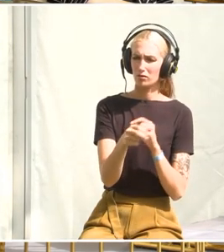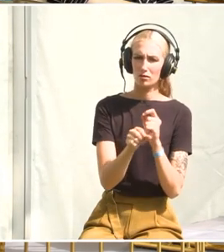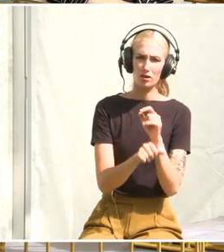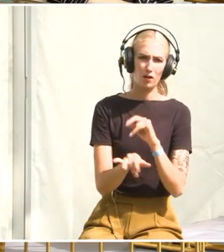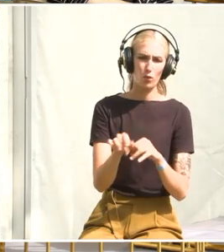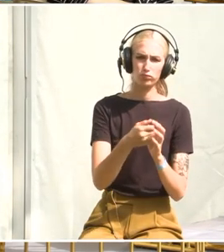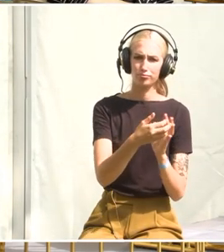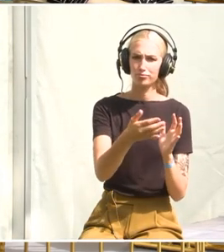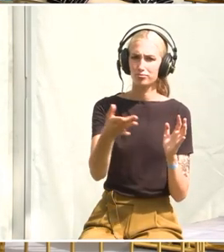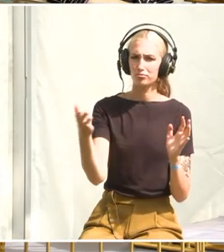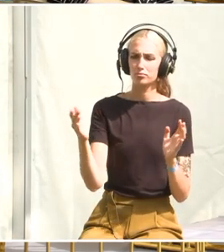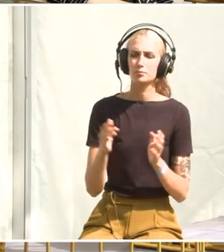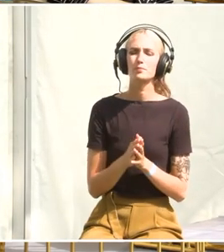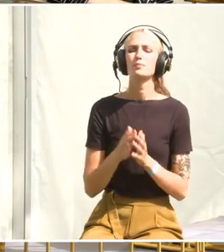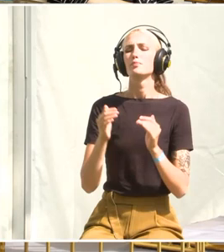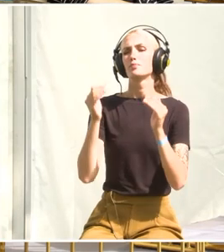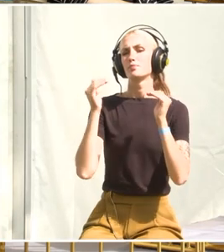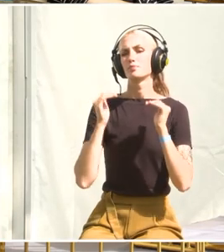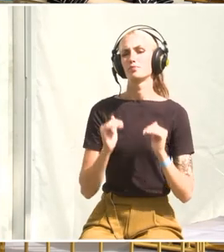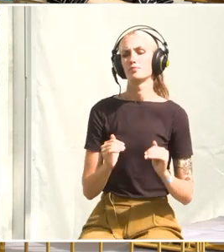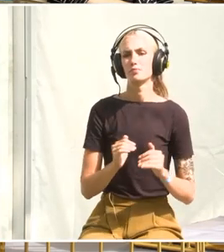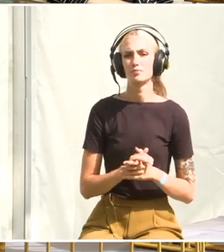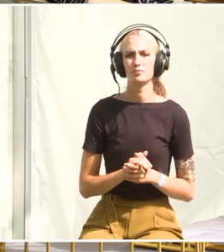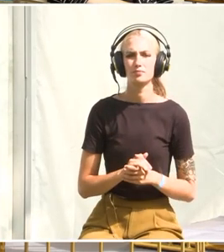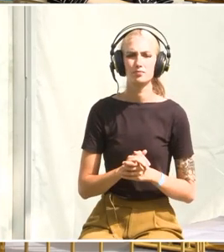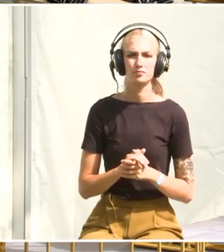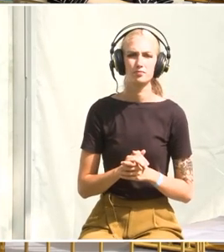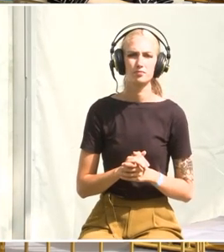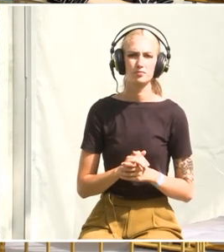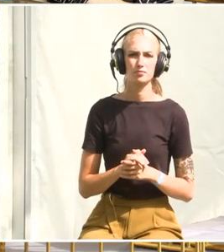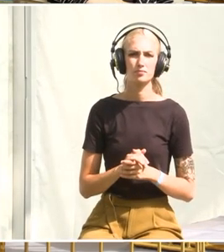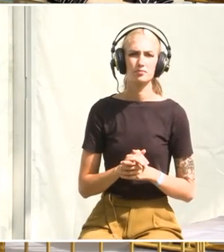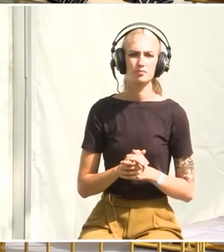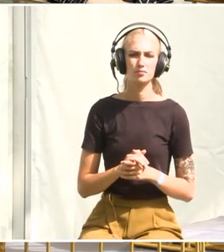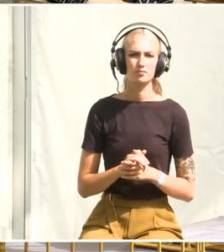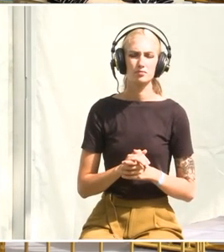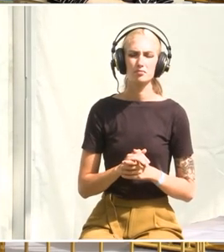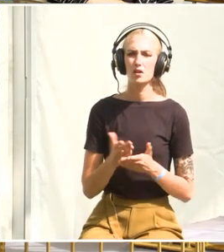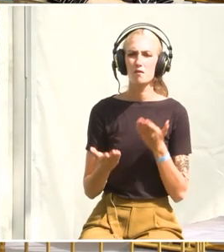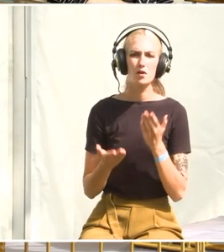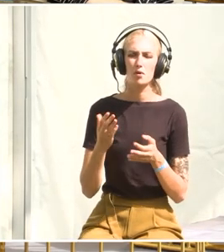a follow-up question from there. So is there something specific you can